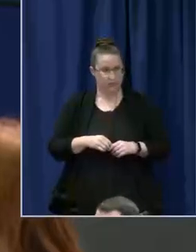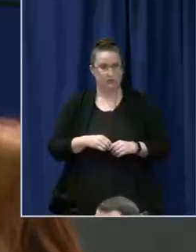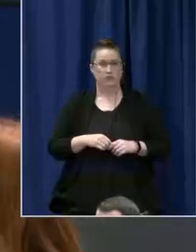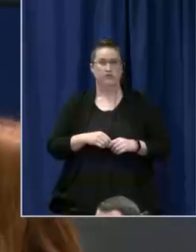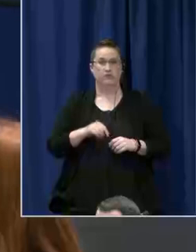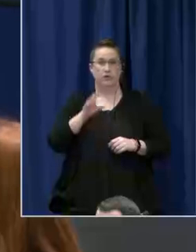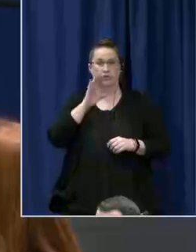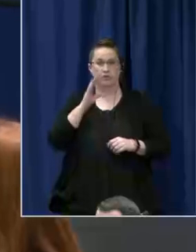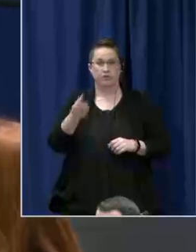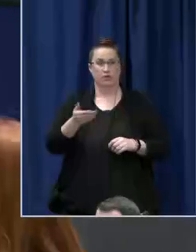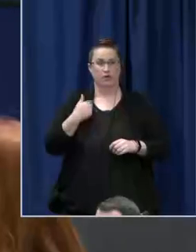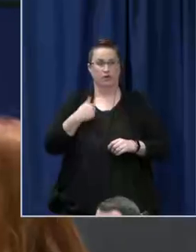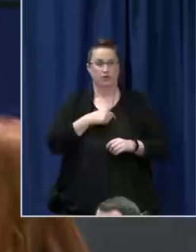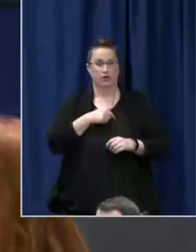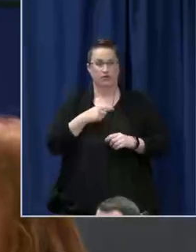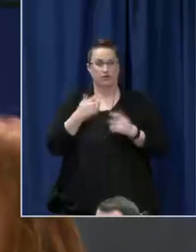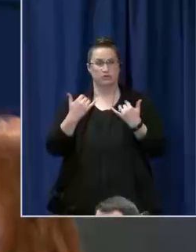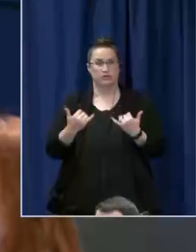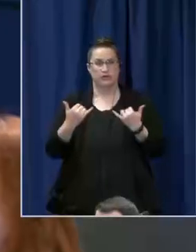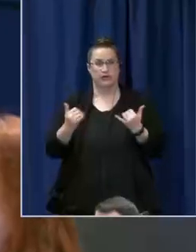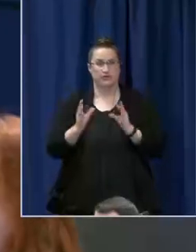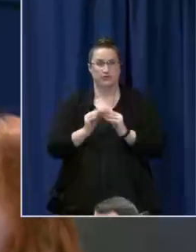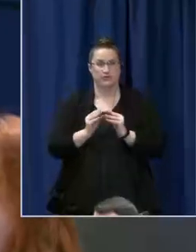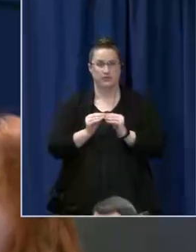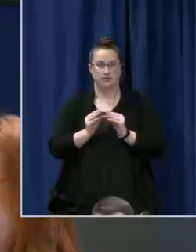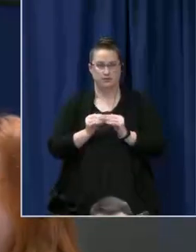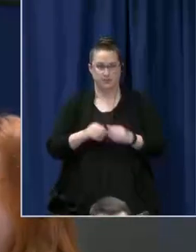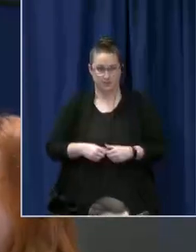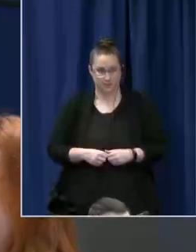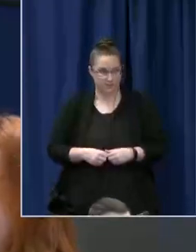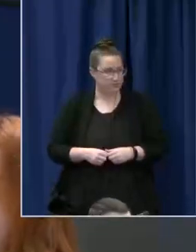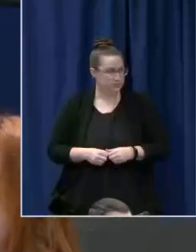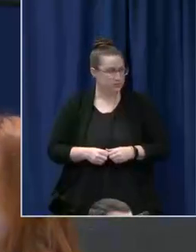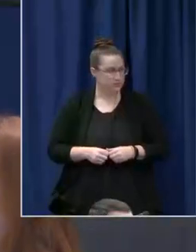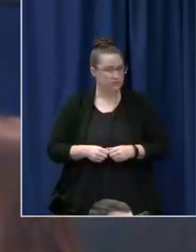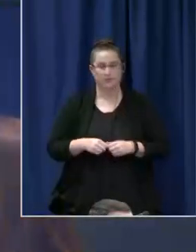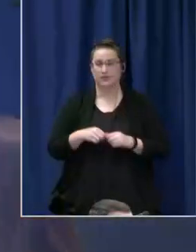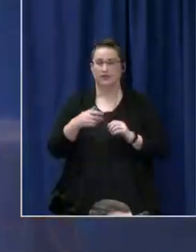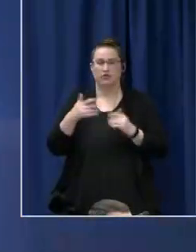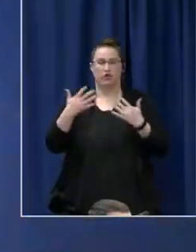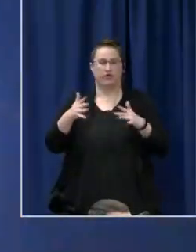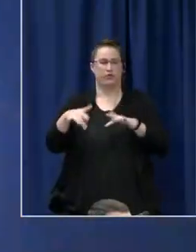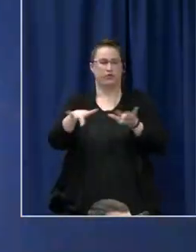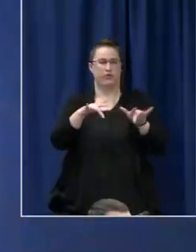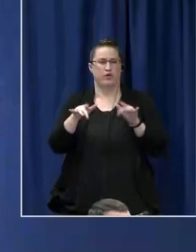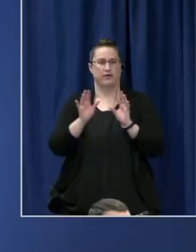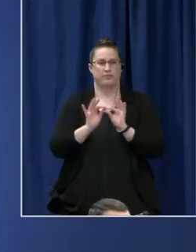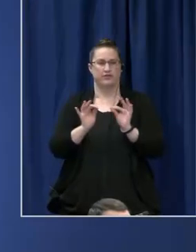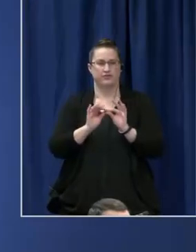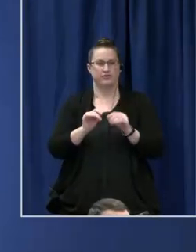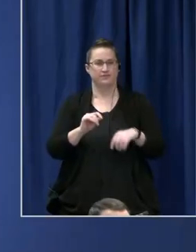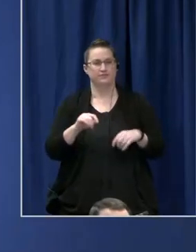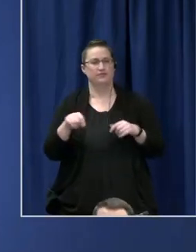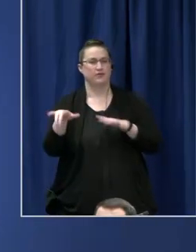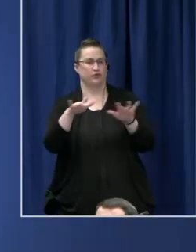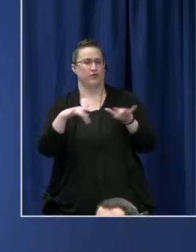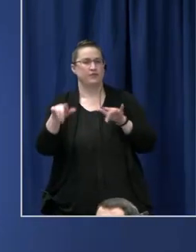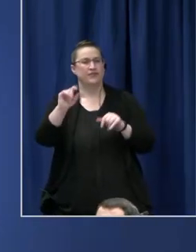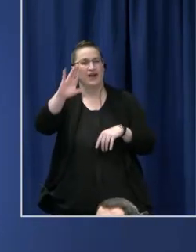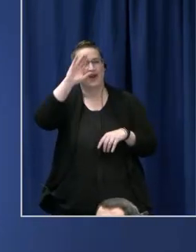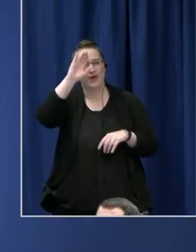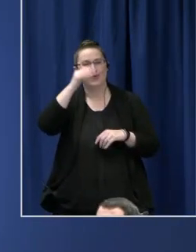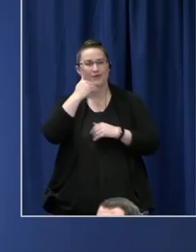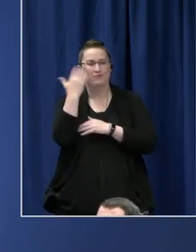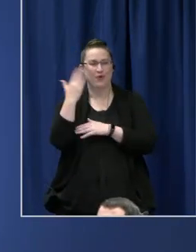she will welcome us to today's meeting. And it's a pre-recorded message, so. Good morning, and welcome to the